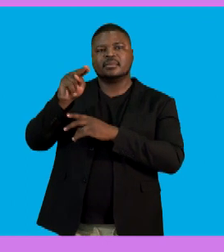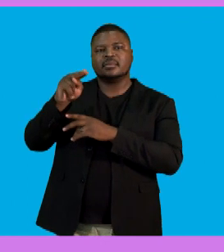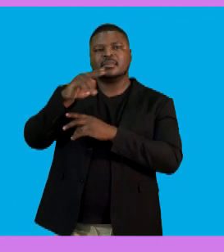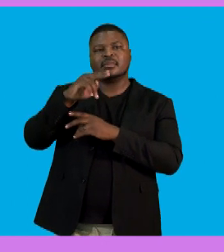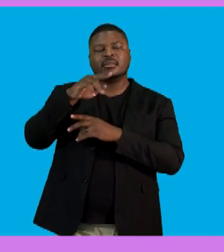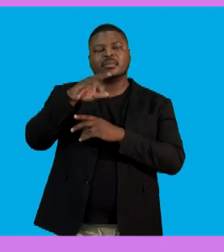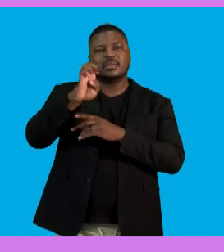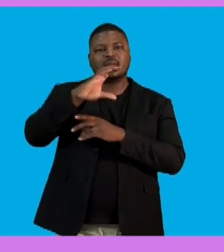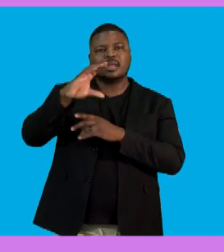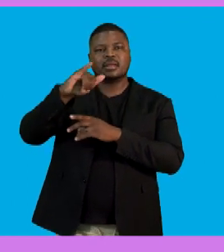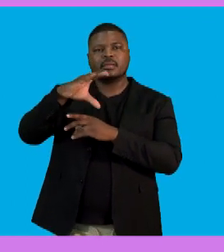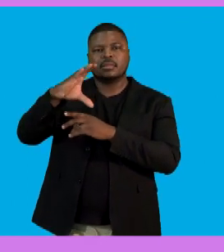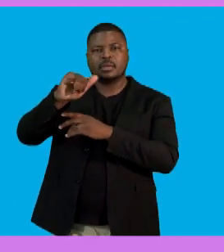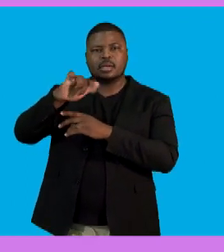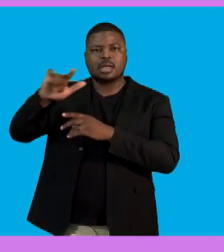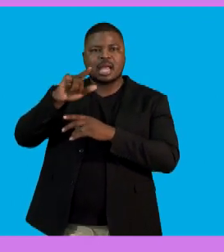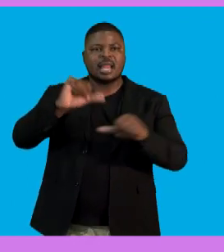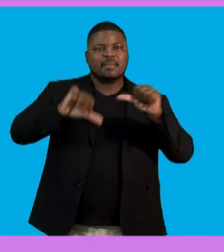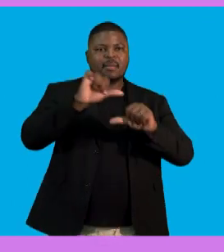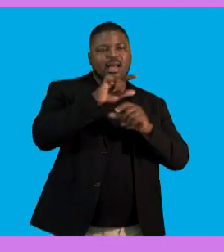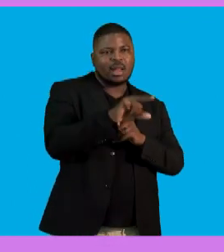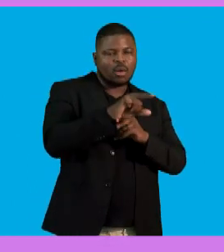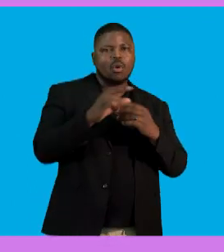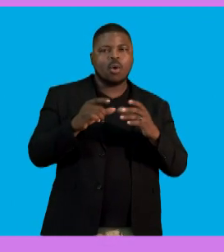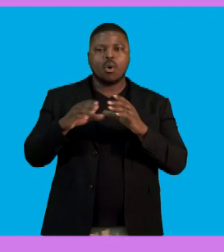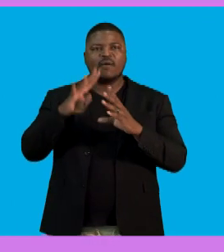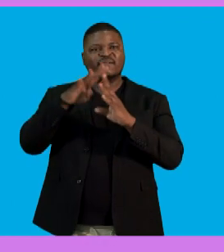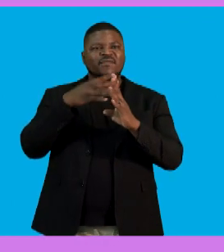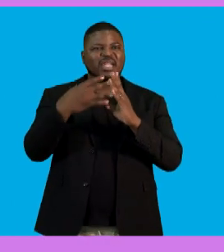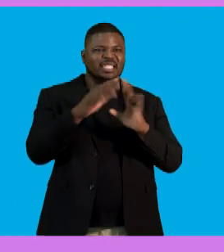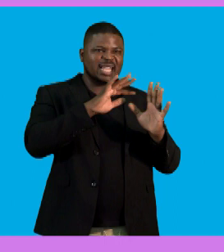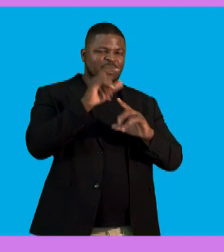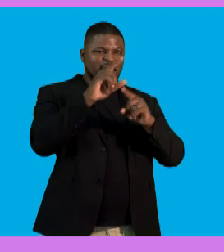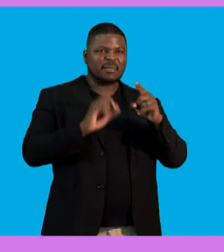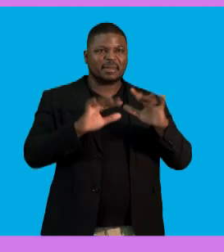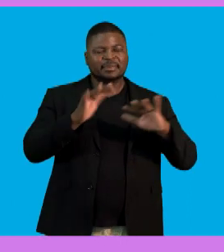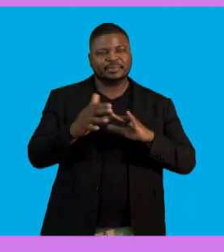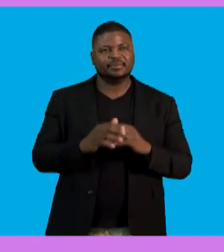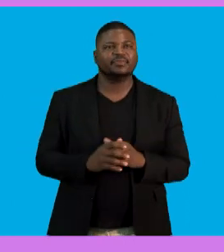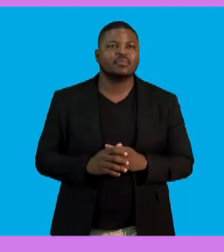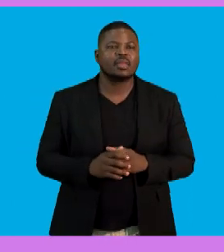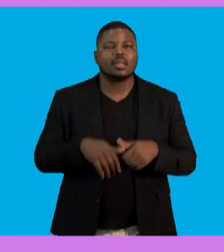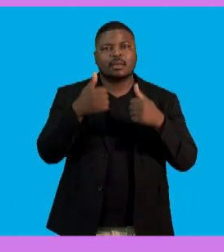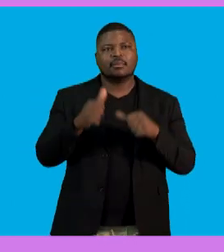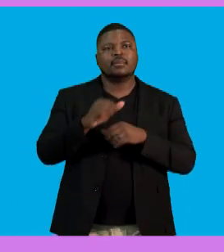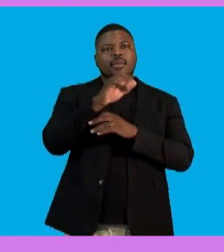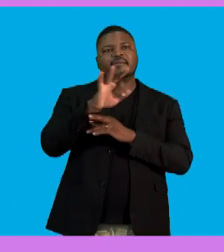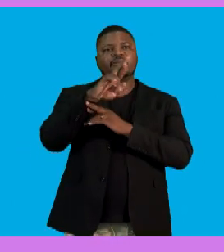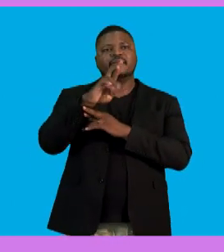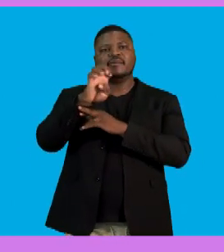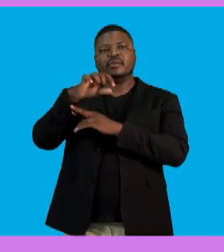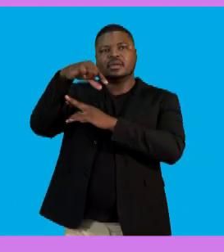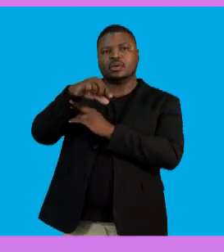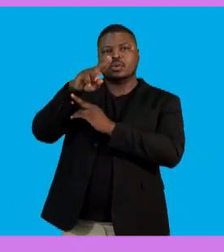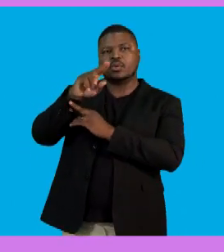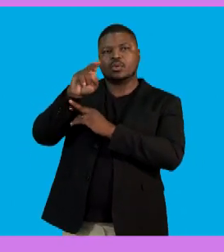and those are usually whole numbers. So a bit of maths there. Let's go to the next one. Frequency table, there you go, there's that word, frequency.